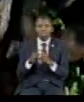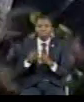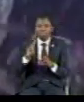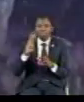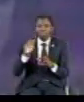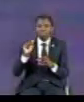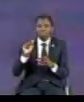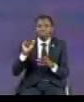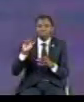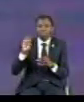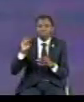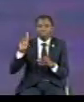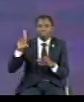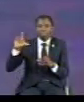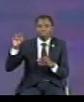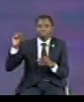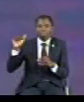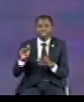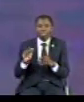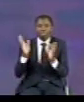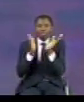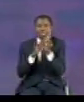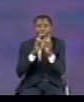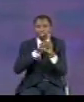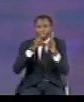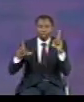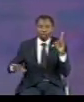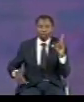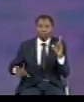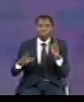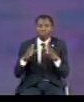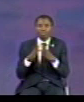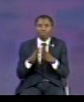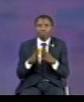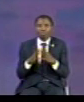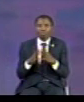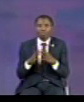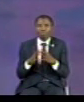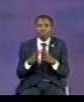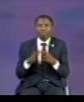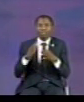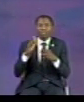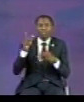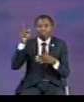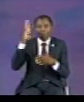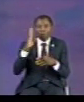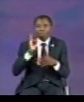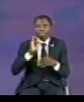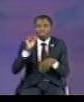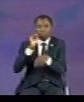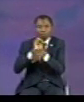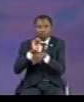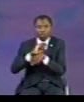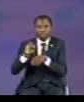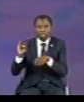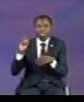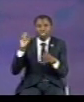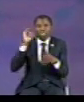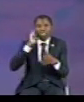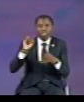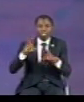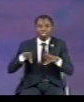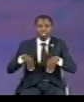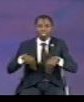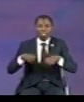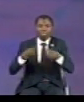Lord. I say, praise the Lord. God is working, is distributing